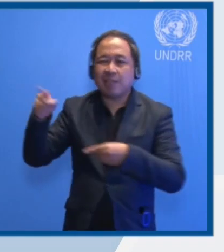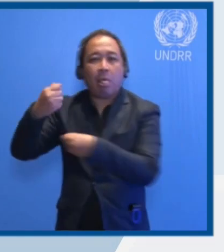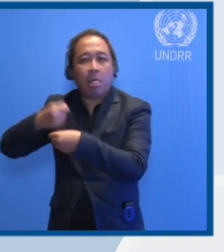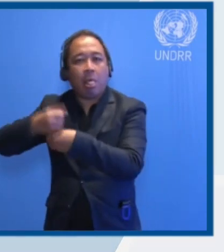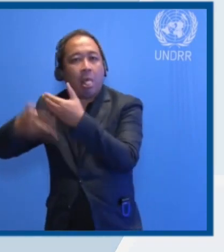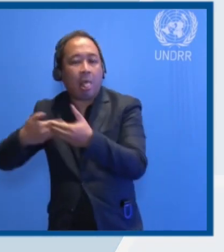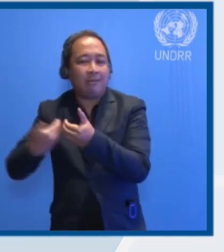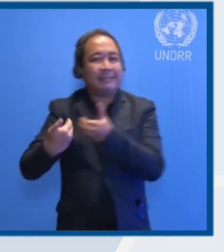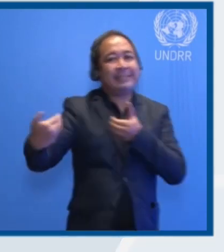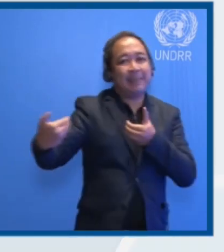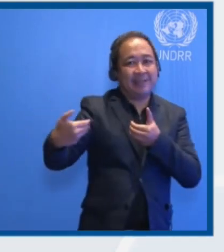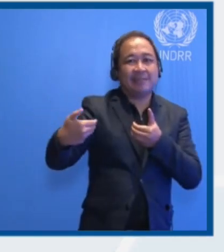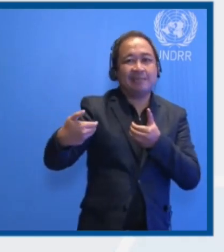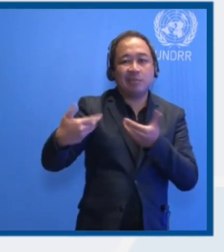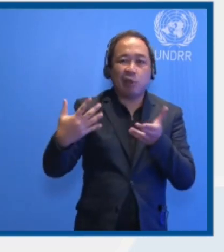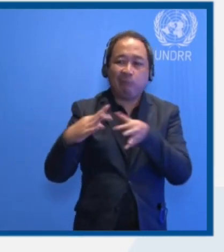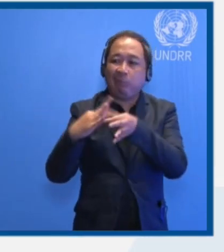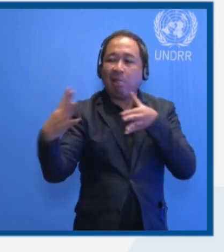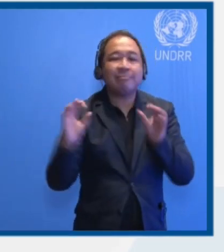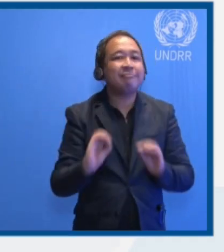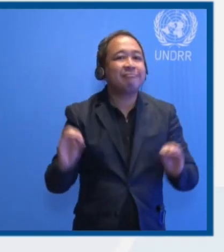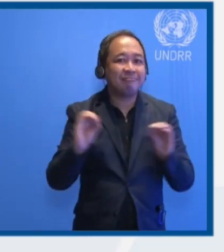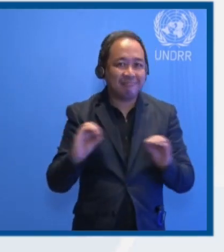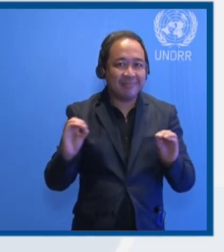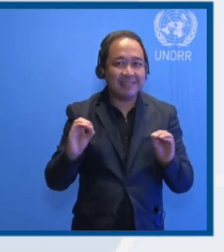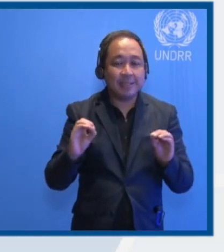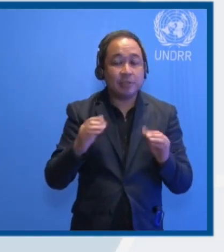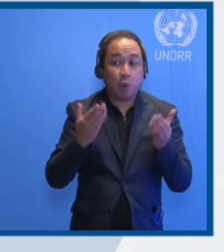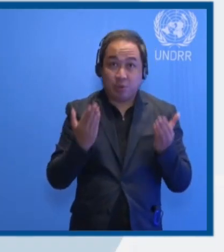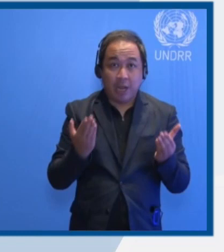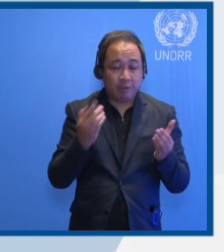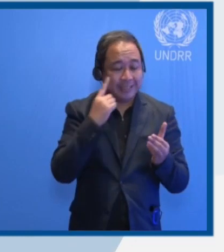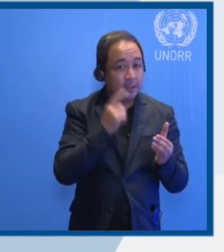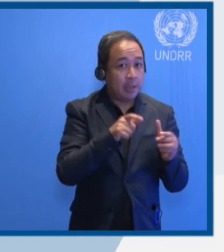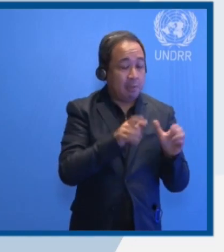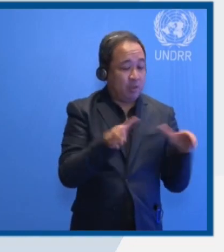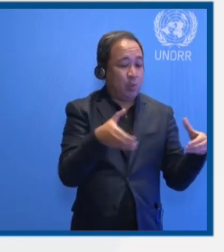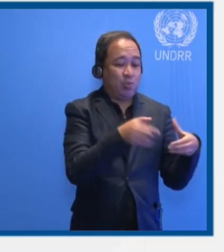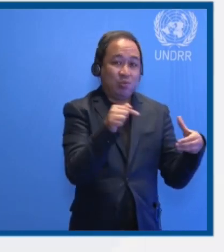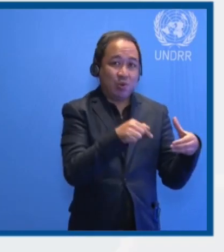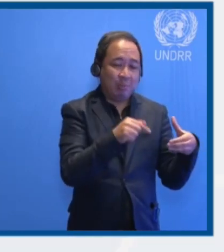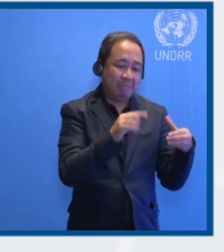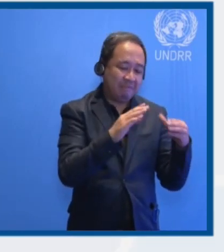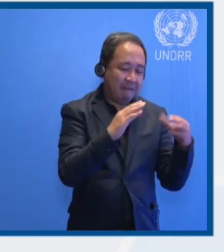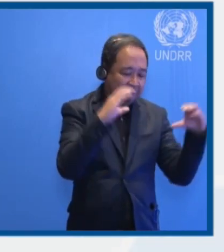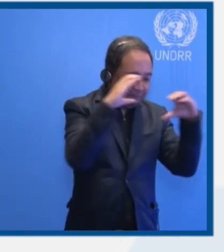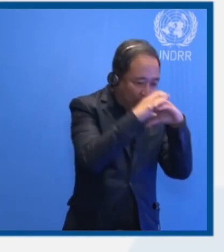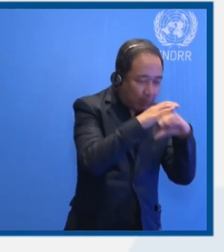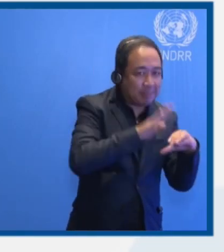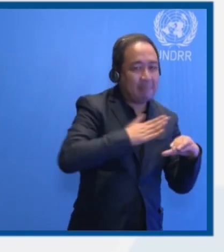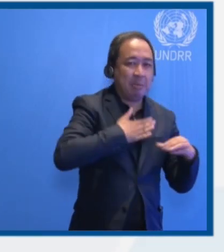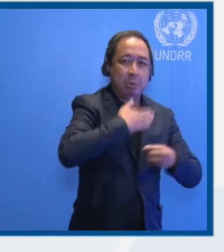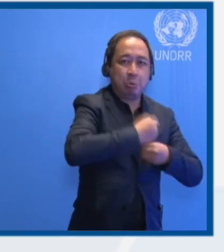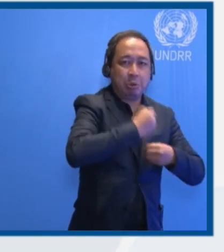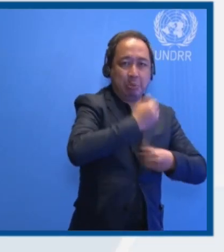are silos more than there are collaborations. There are people doing things just where they are in their own comfort without